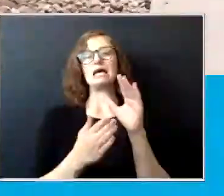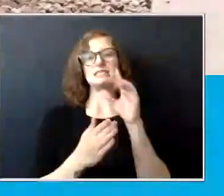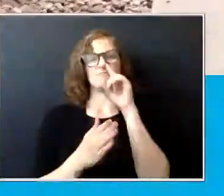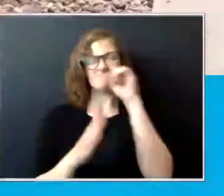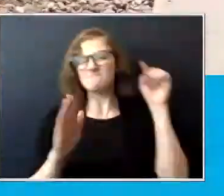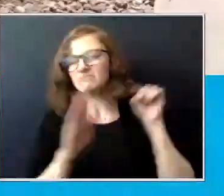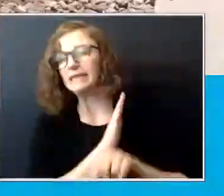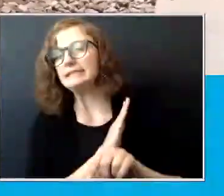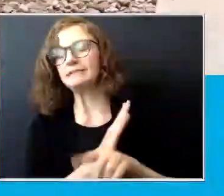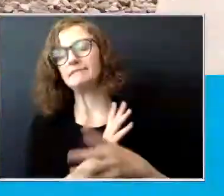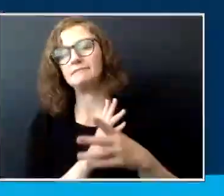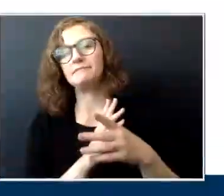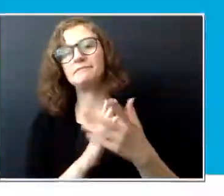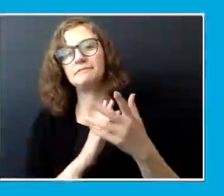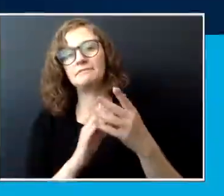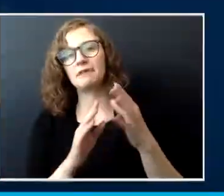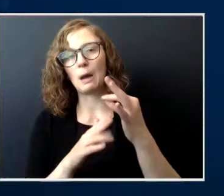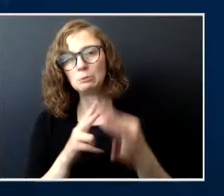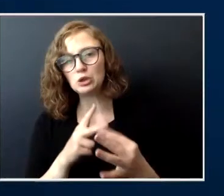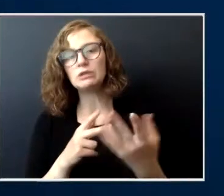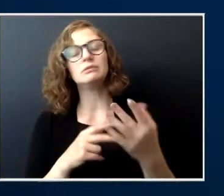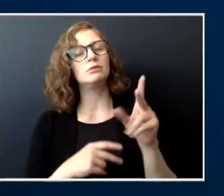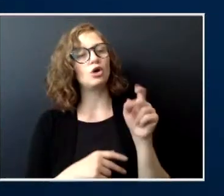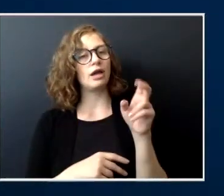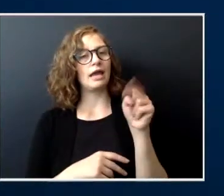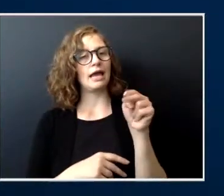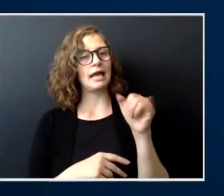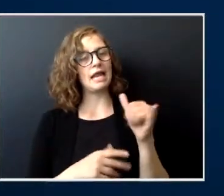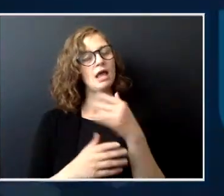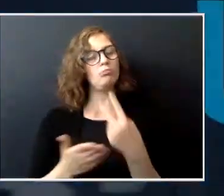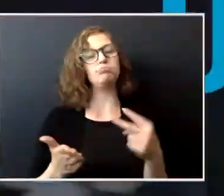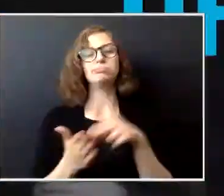feet within days. Friday at 8 a.m.